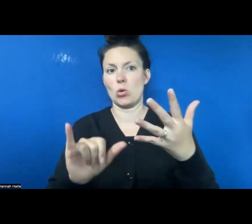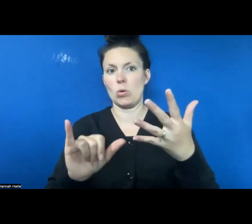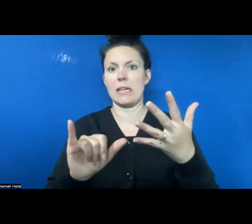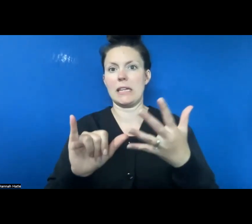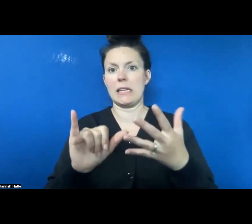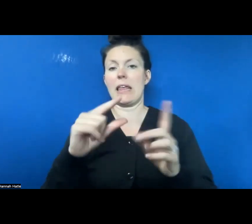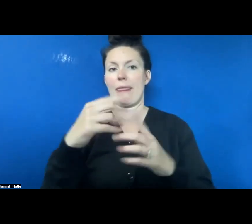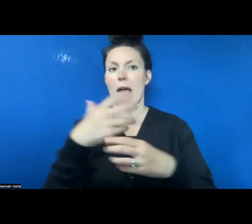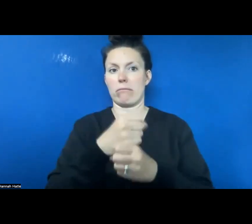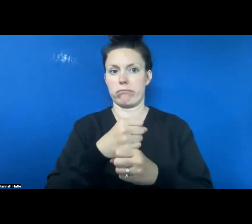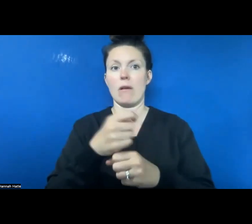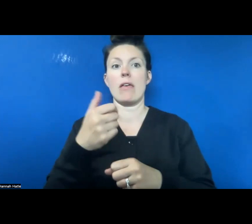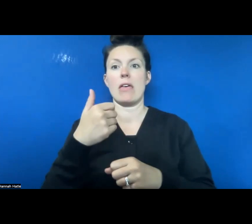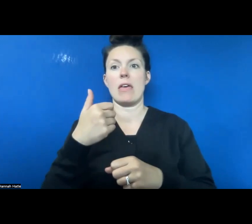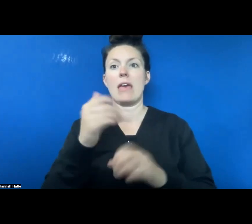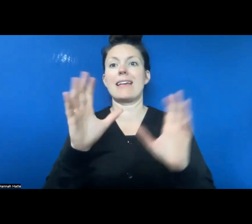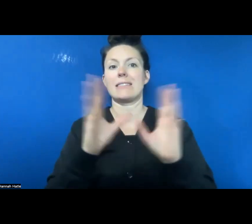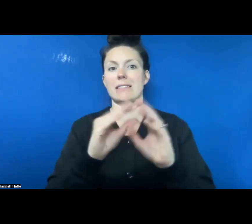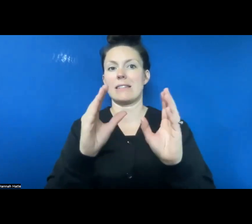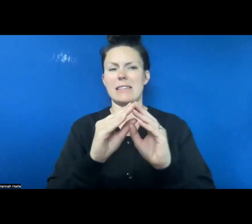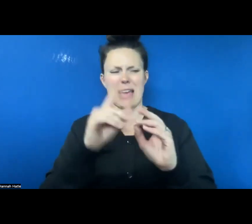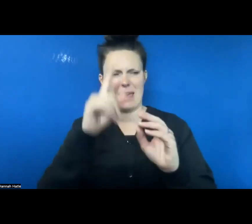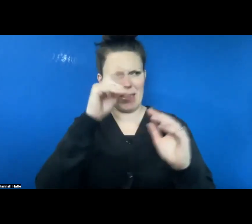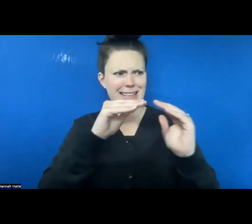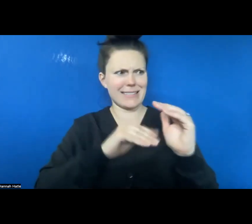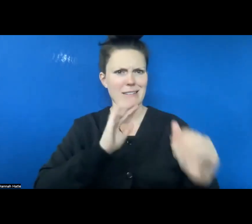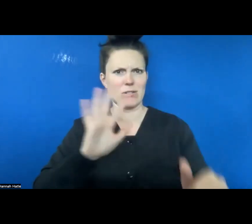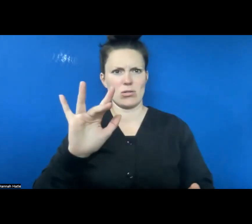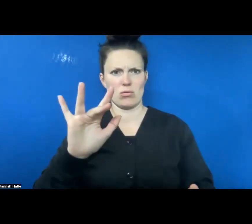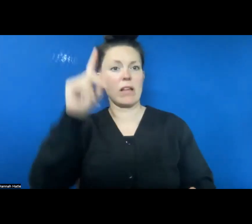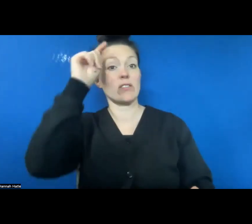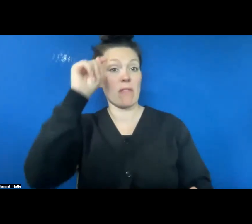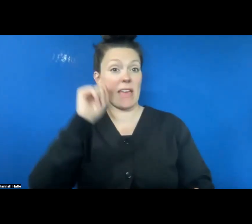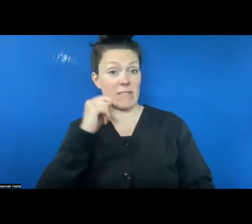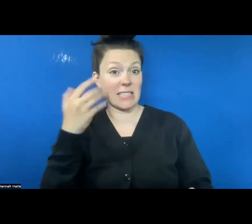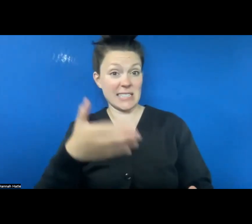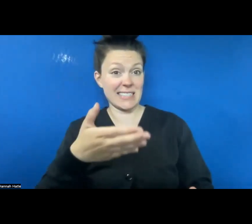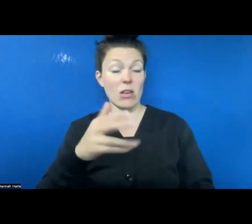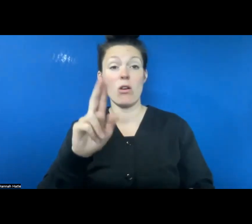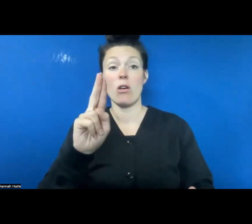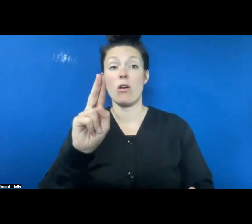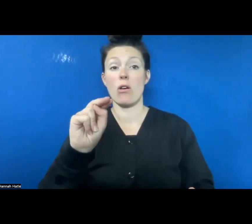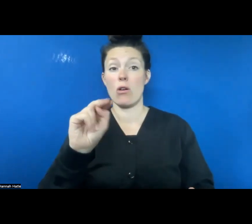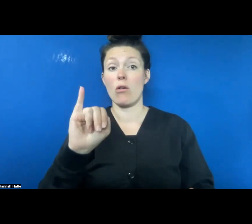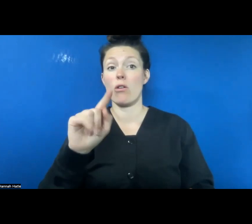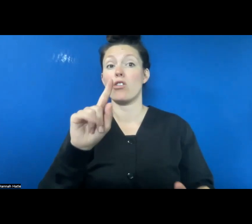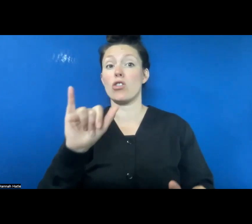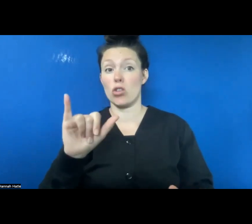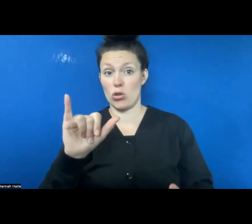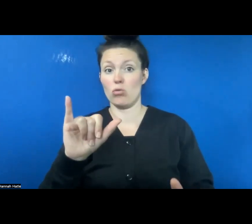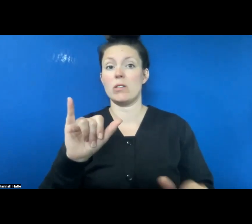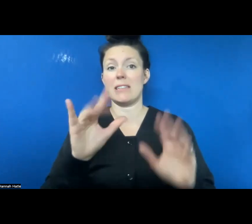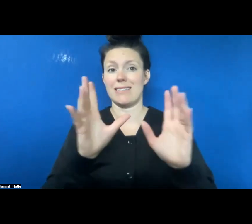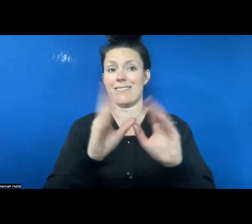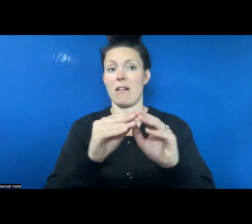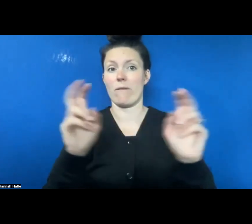And they have 25 under 25, and there's teenagers there. And that unity conference is almost like